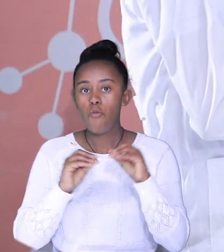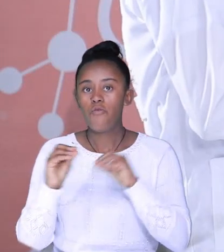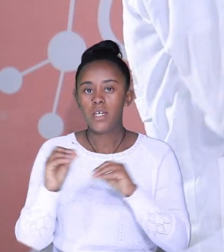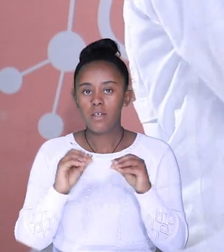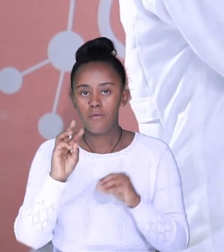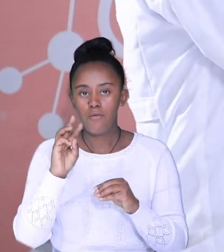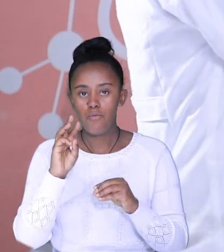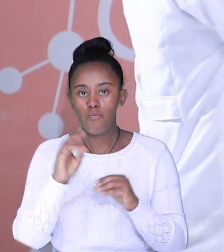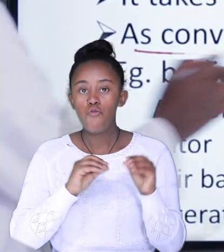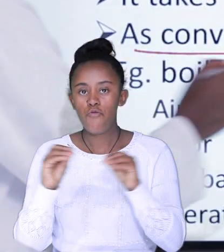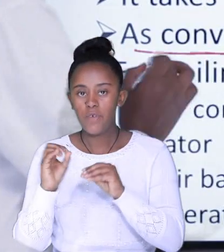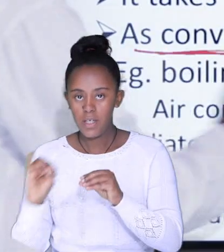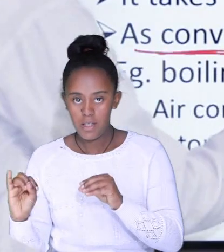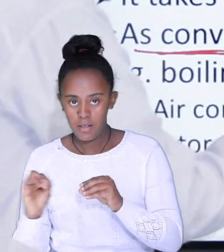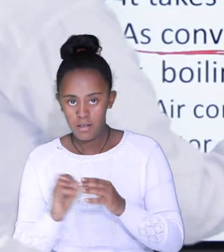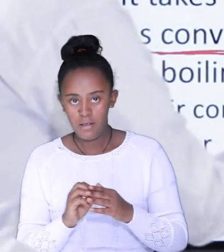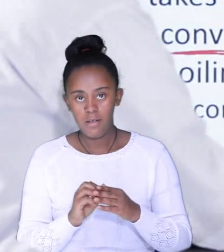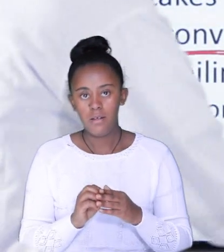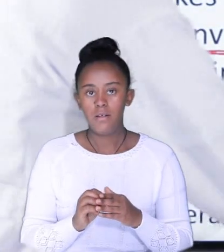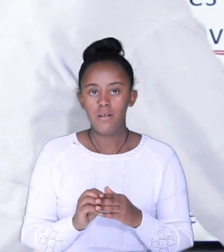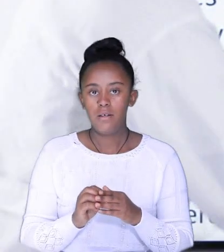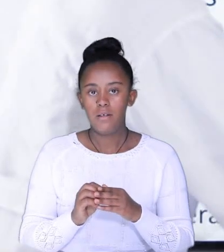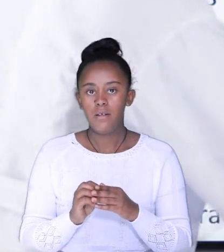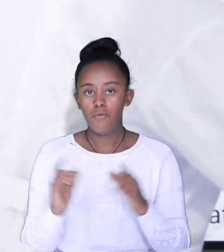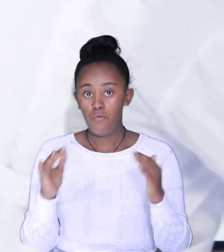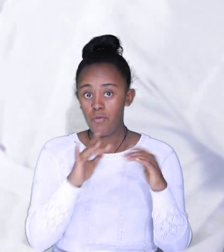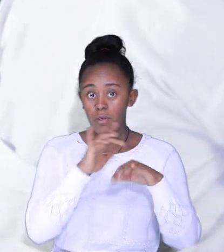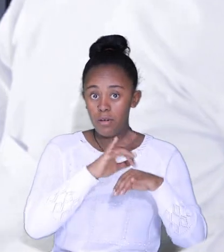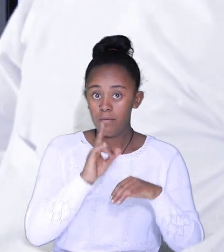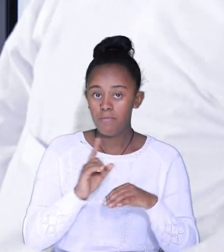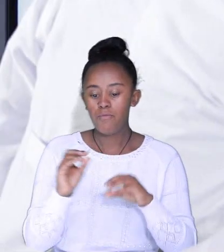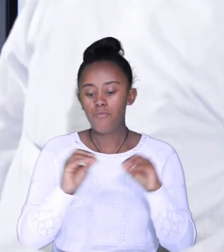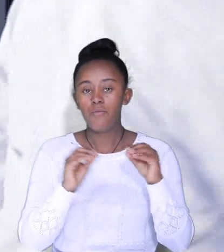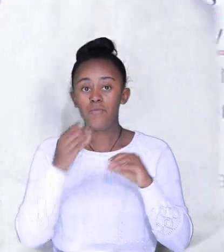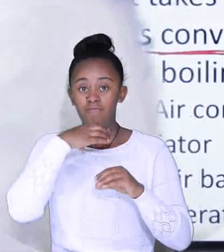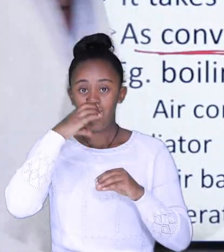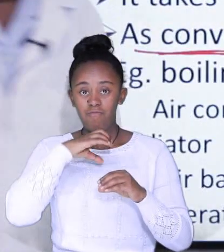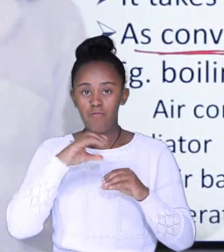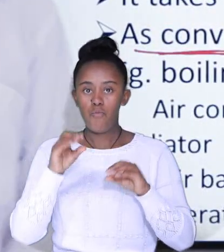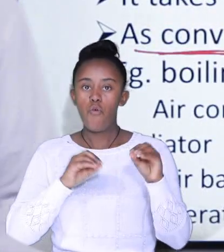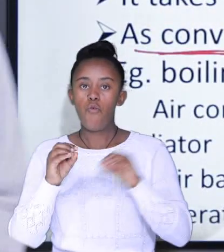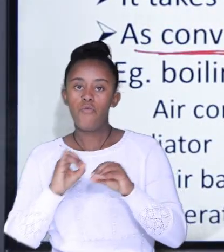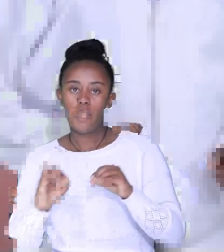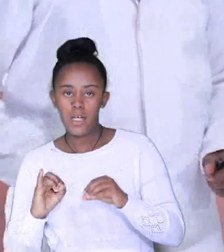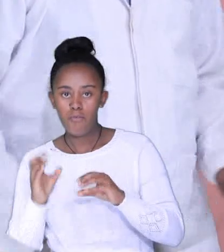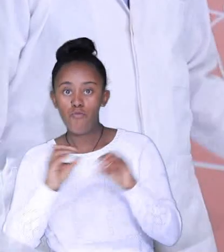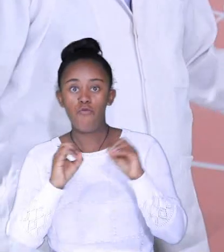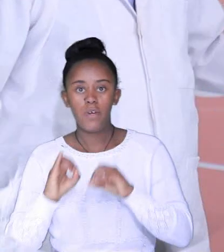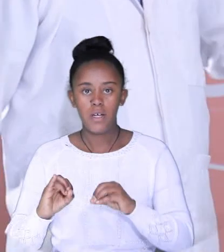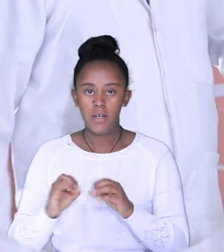medium. As a convection, heat is carried by the moving medium.